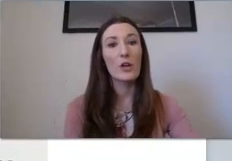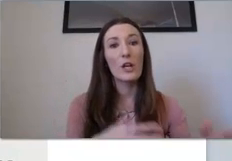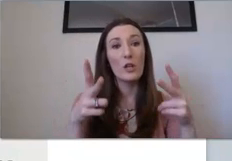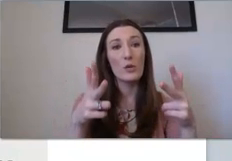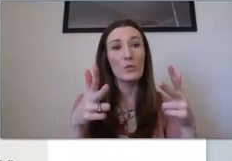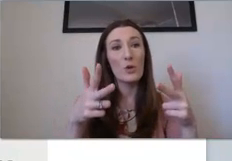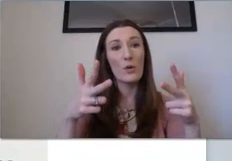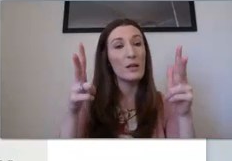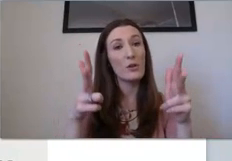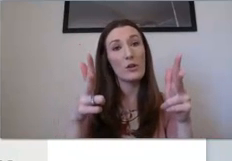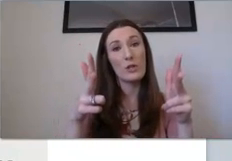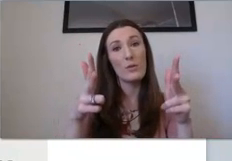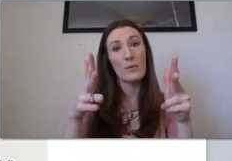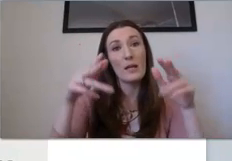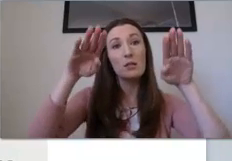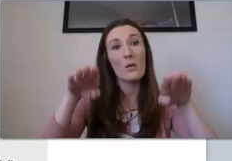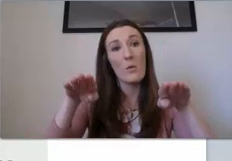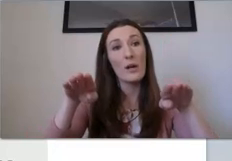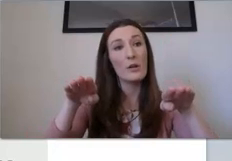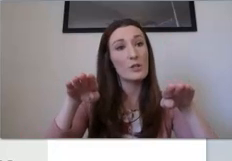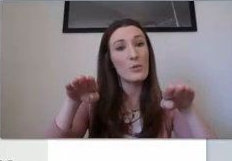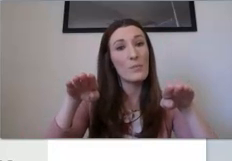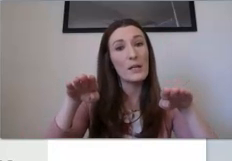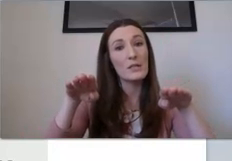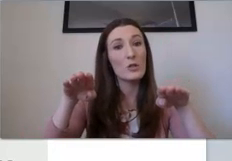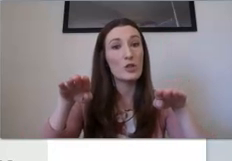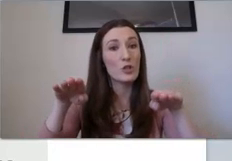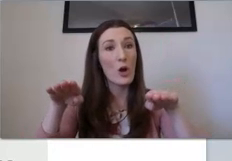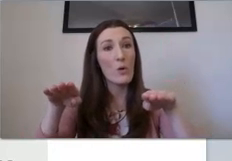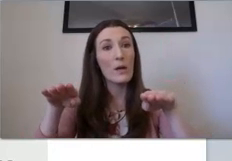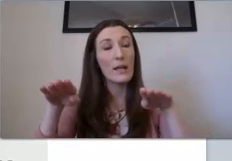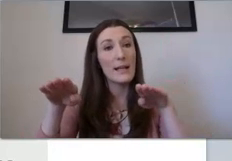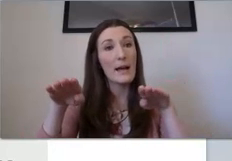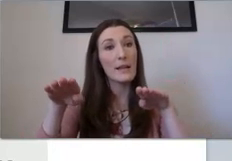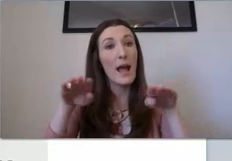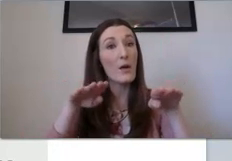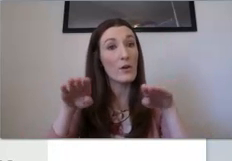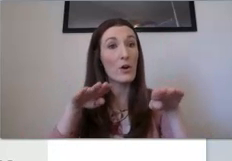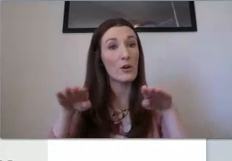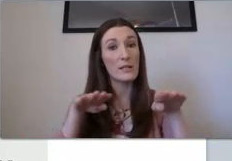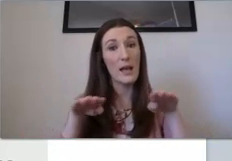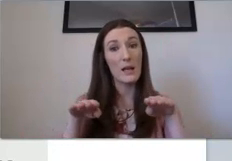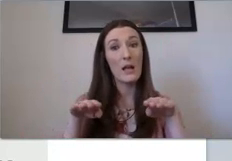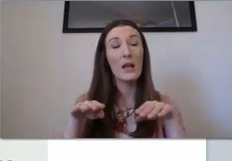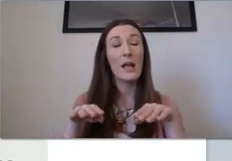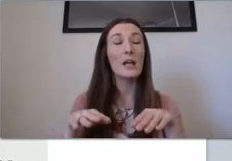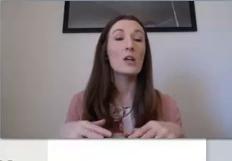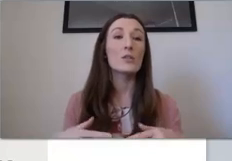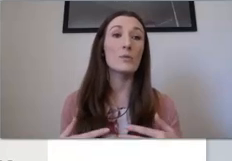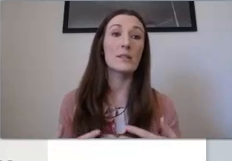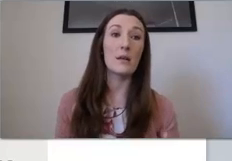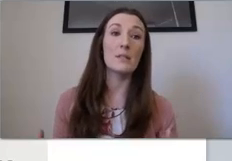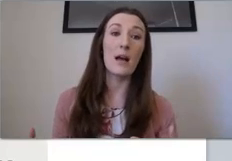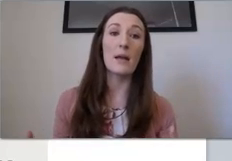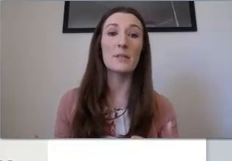So you're going to use either your 2 3s or your 2 Bs to show exactly how the cars hit. Okay,